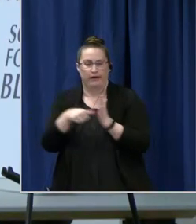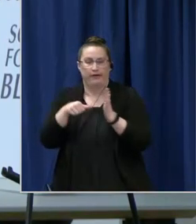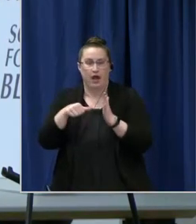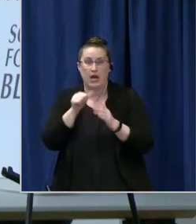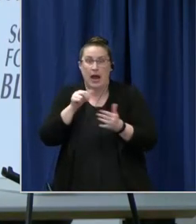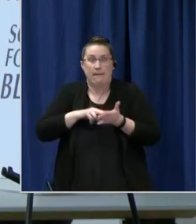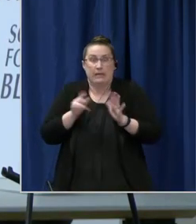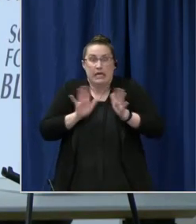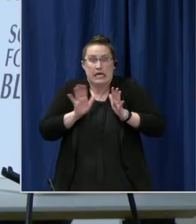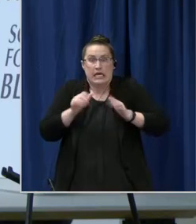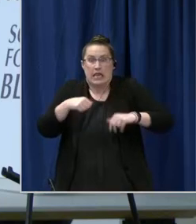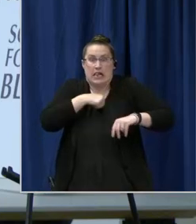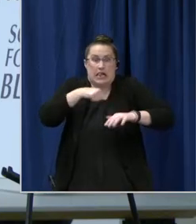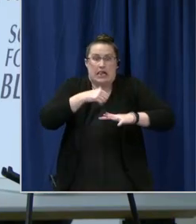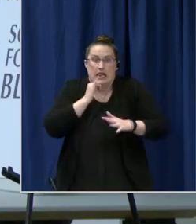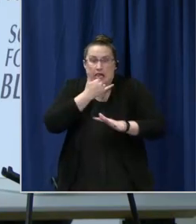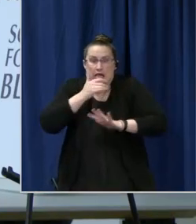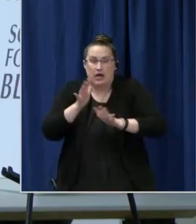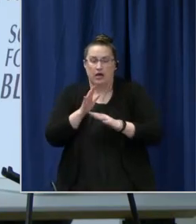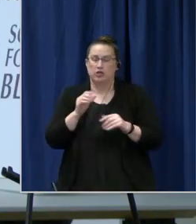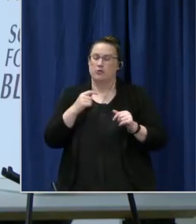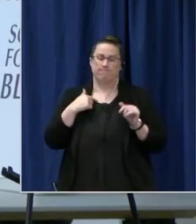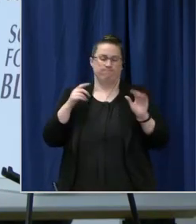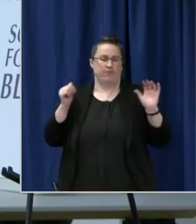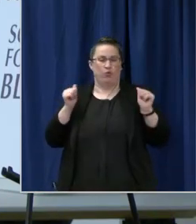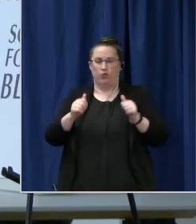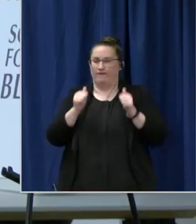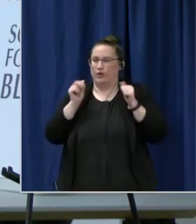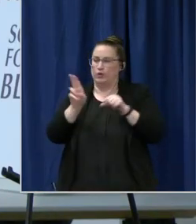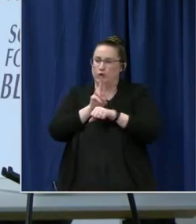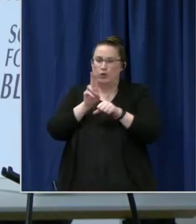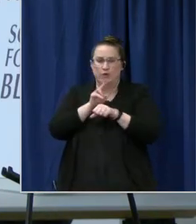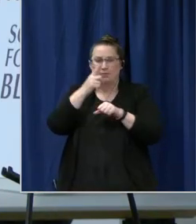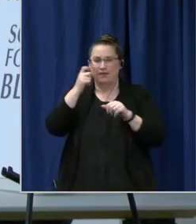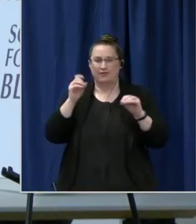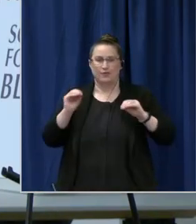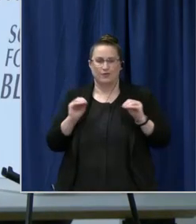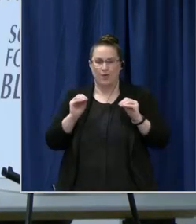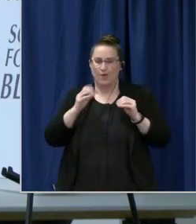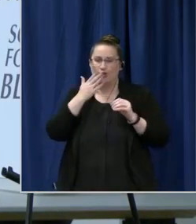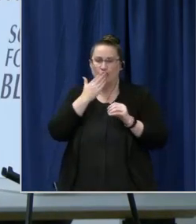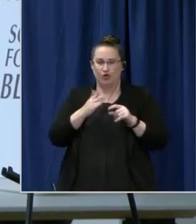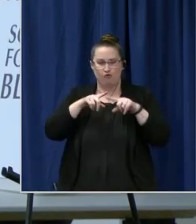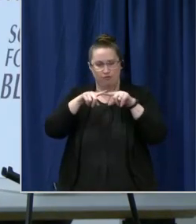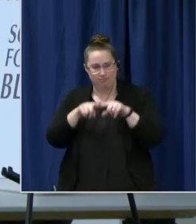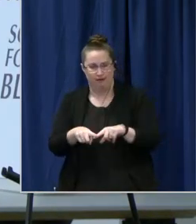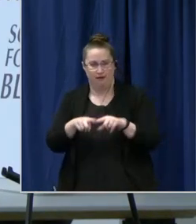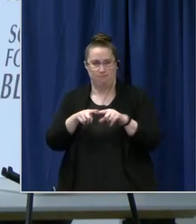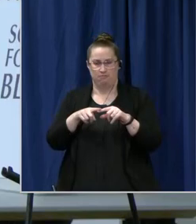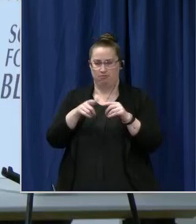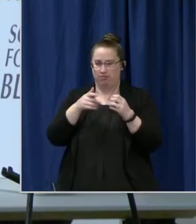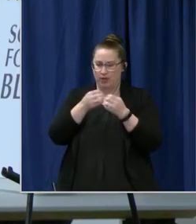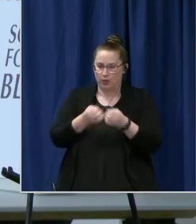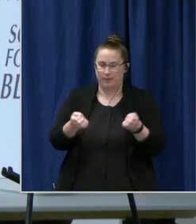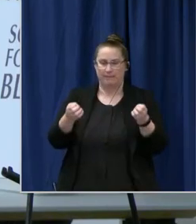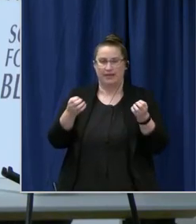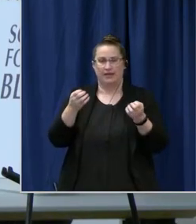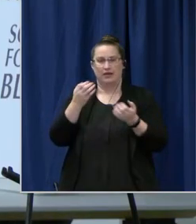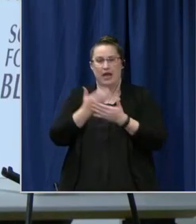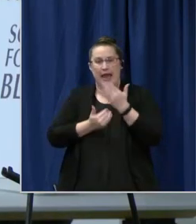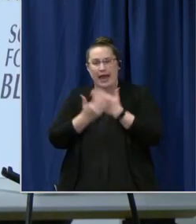those devices. So in turn, they will not wear them. And there's not a good reliable set of